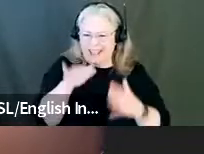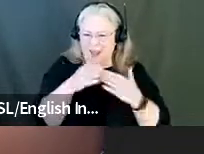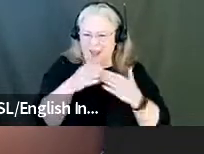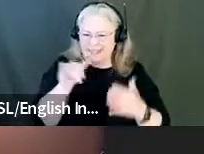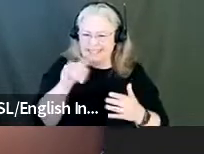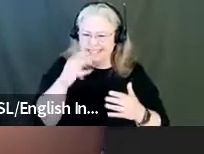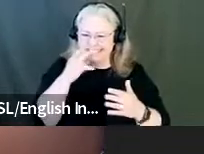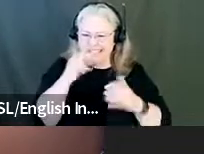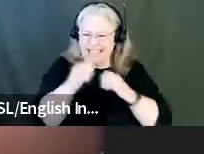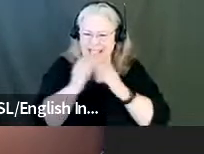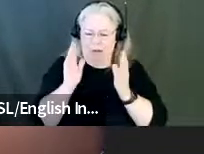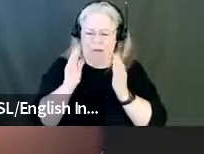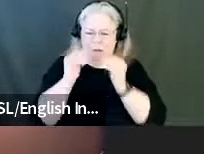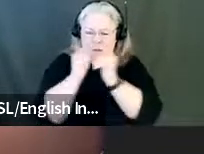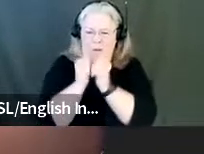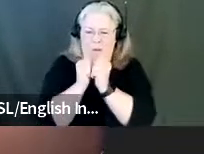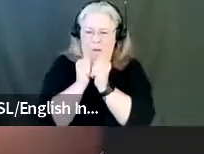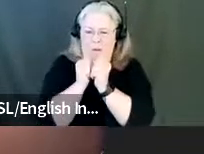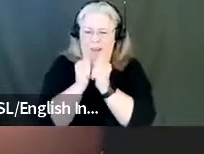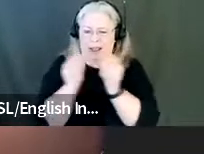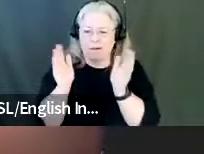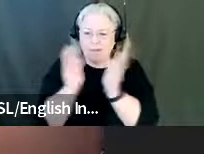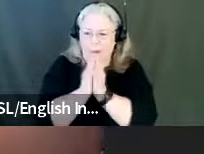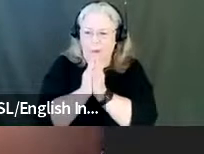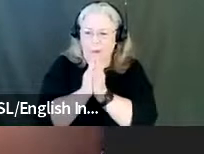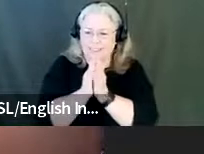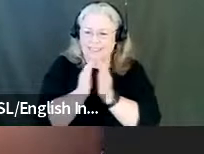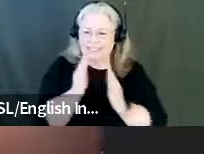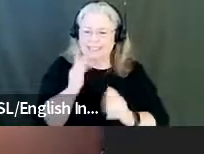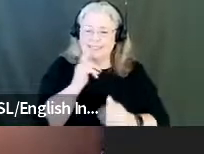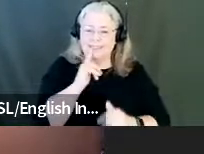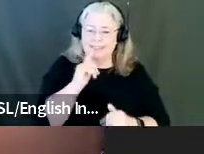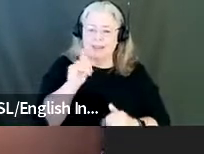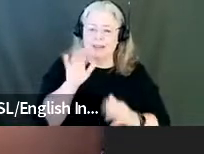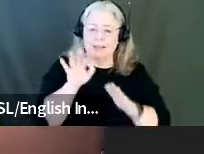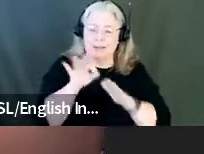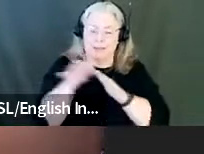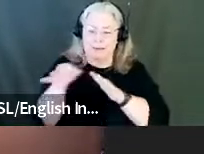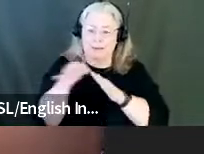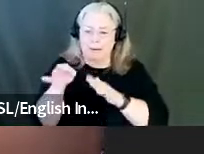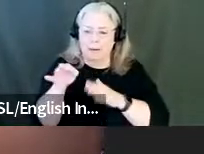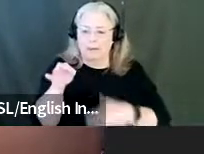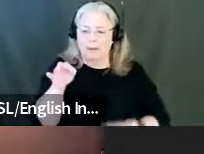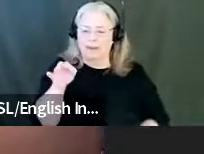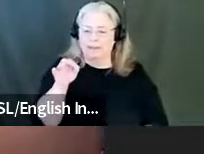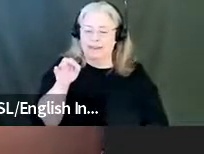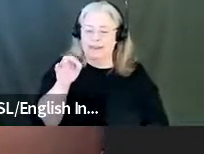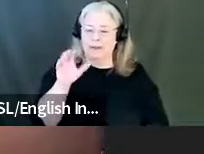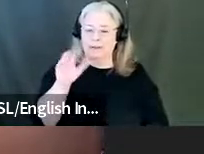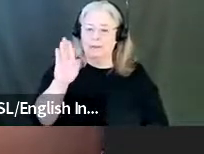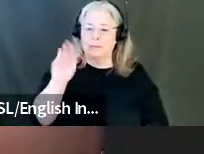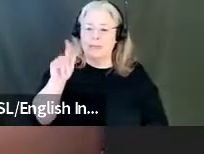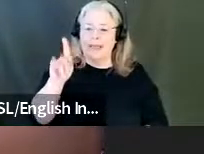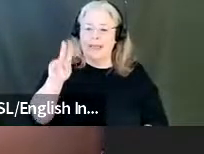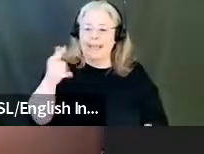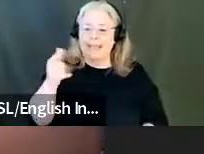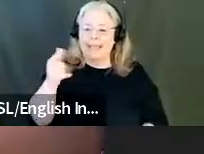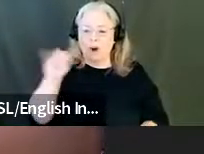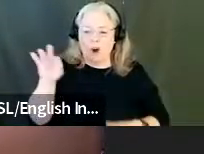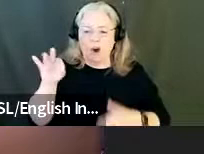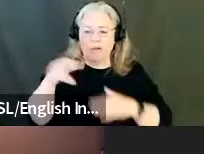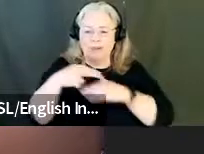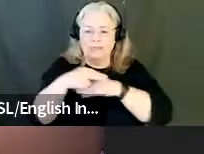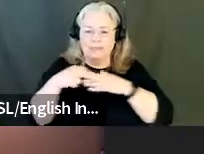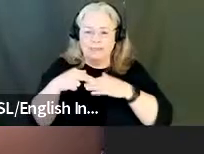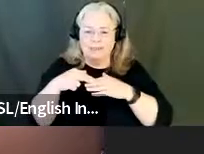see how I'm like folding it all together. I've taken the backing off and it's kind of like